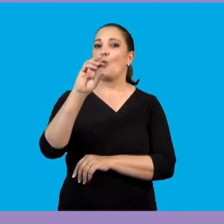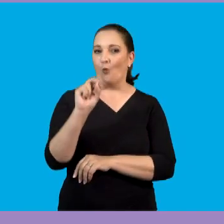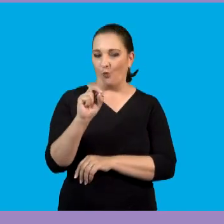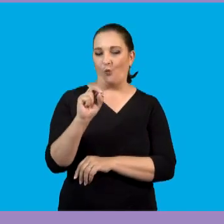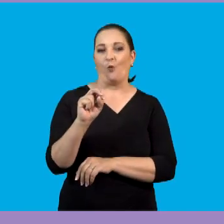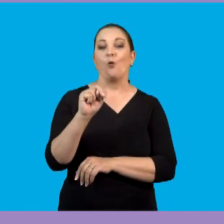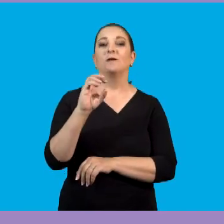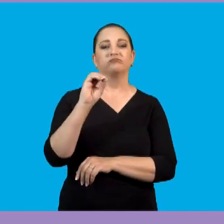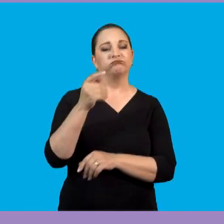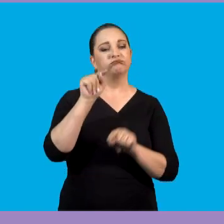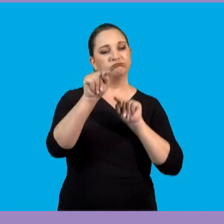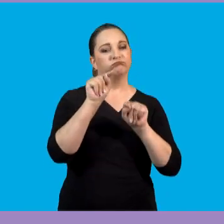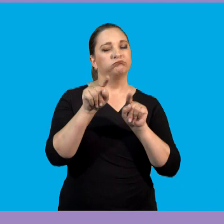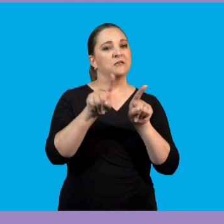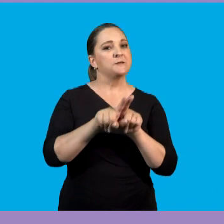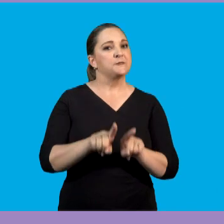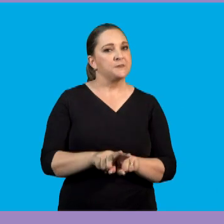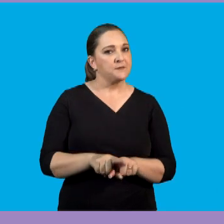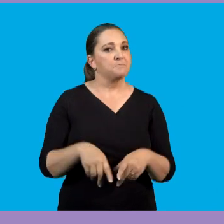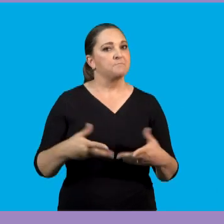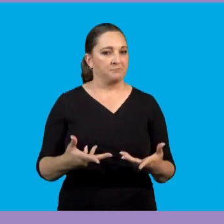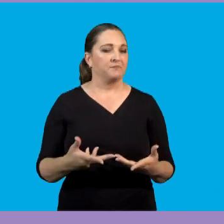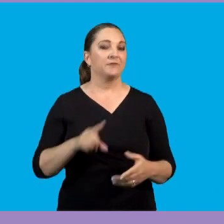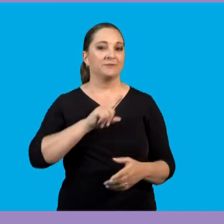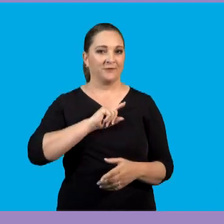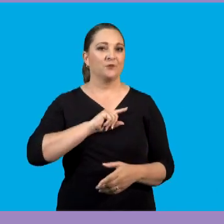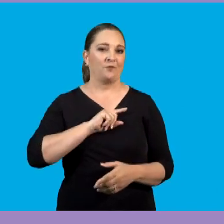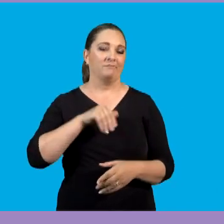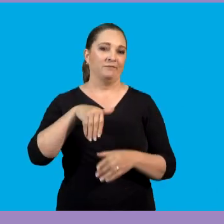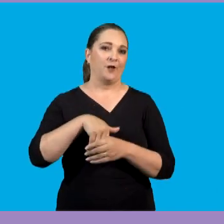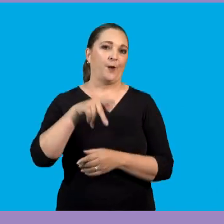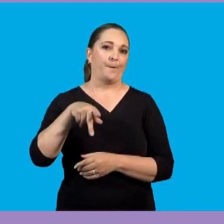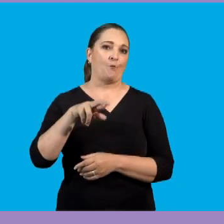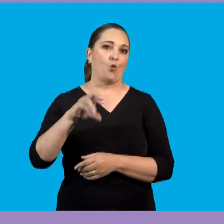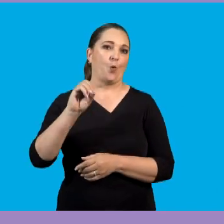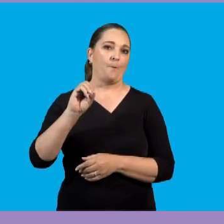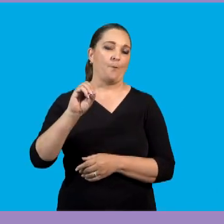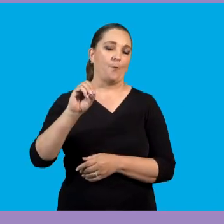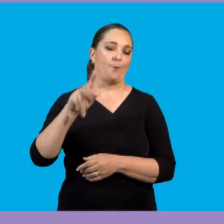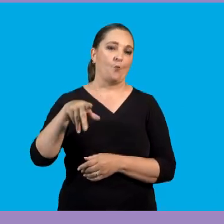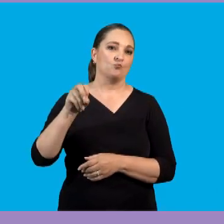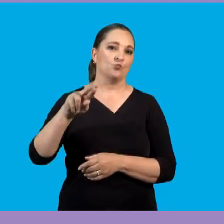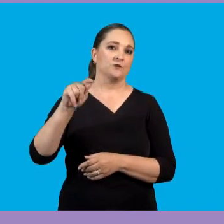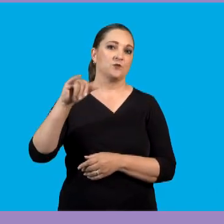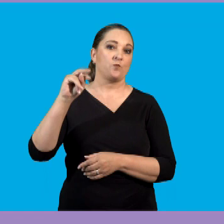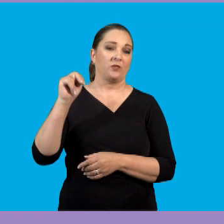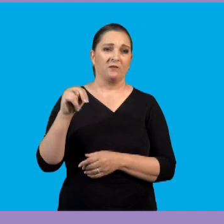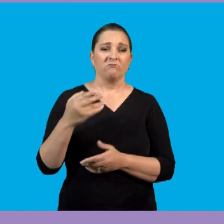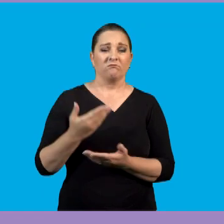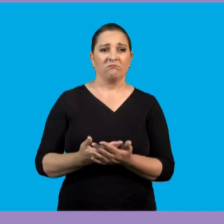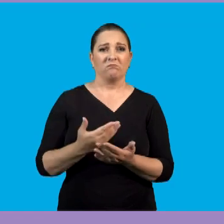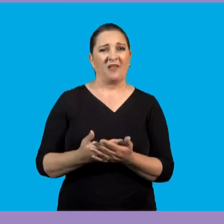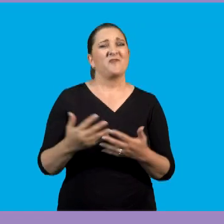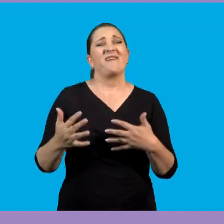the sides, or of the corresponding sides, they are in proportion. Now, this could have been true for